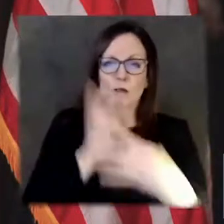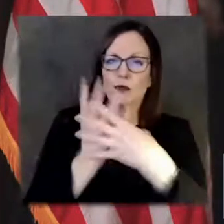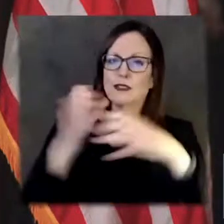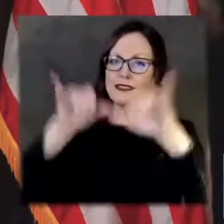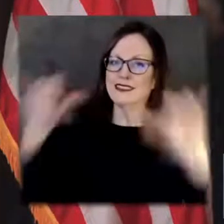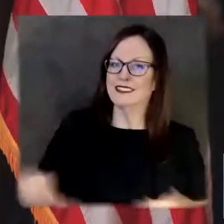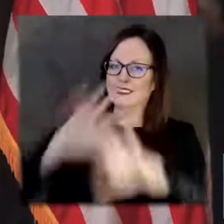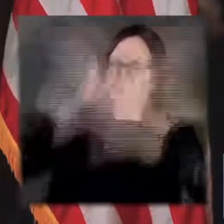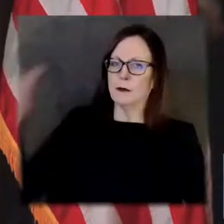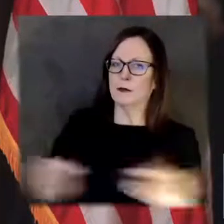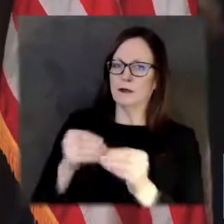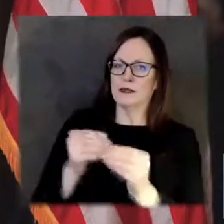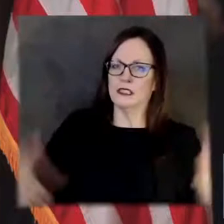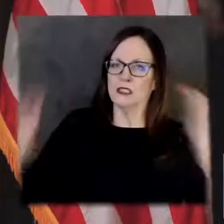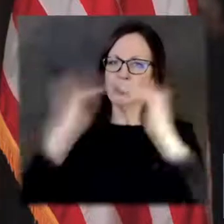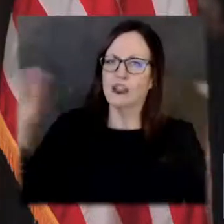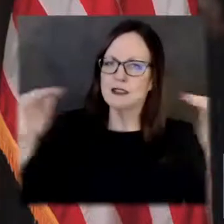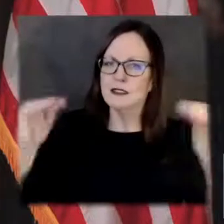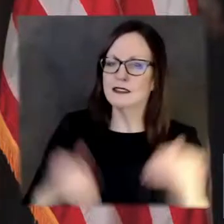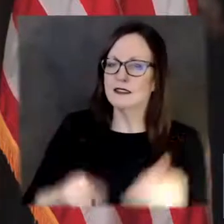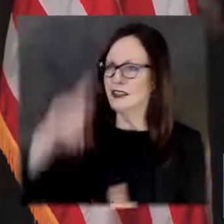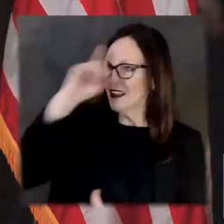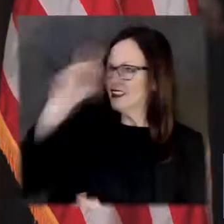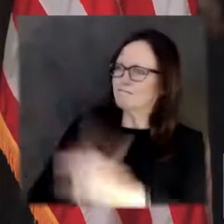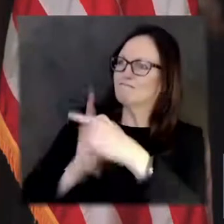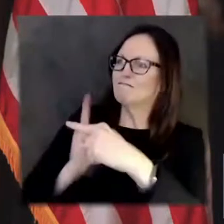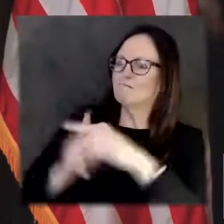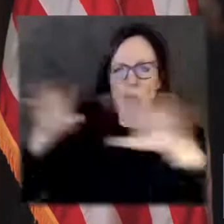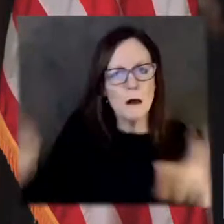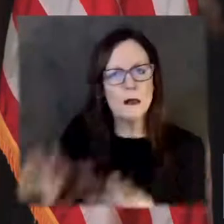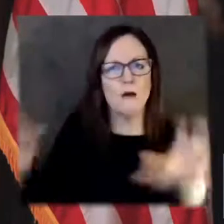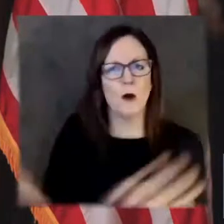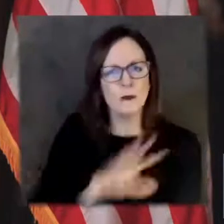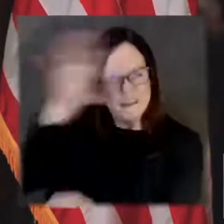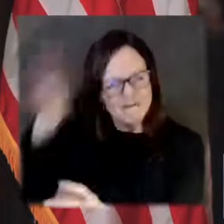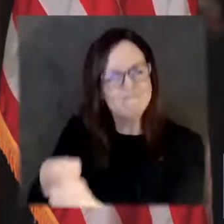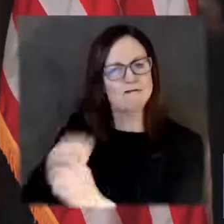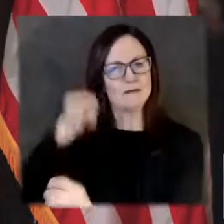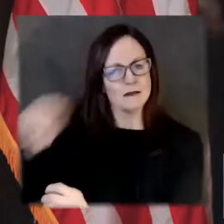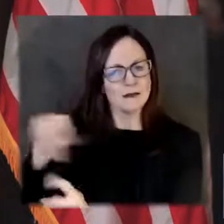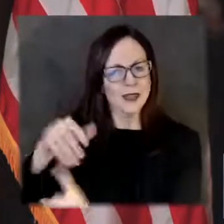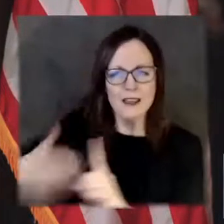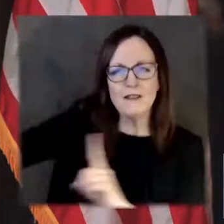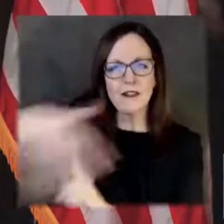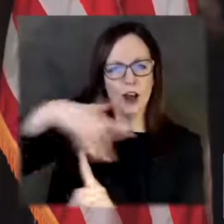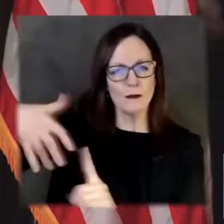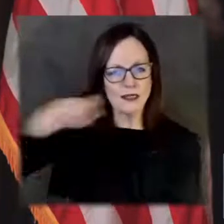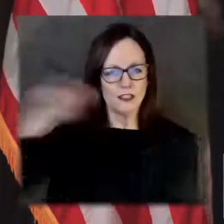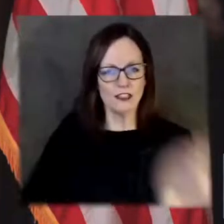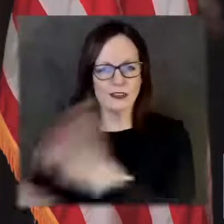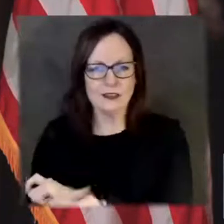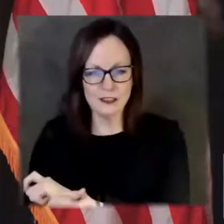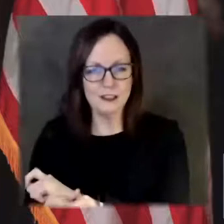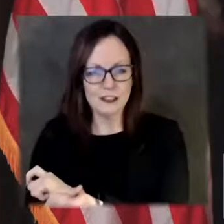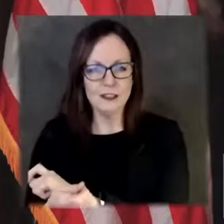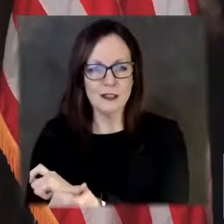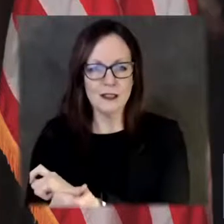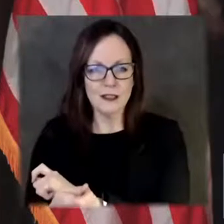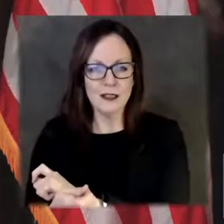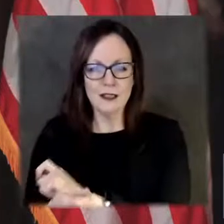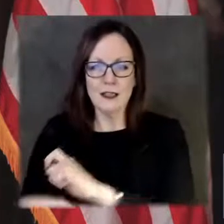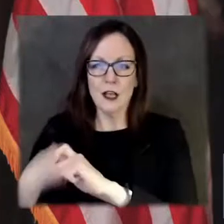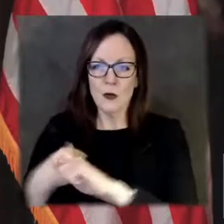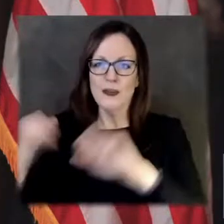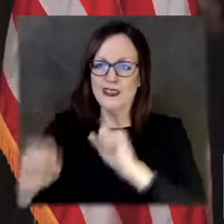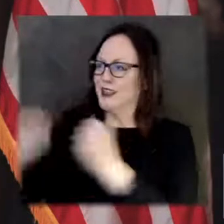support. I believe we can pass a budget that will make sure our state can bounce back and better than it was